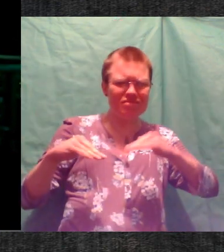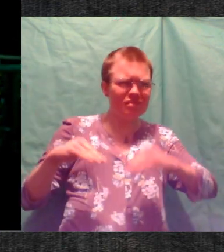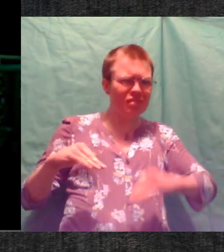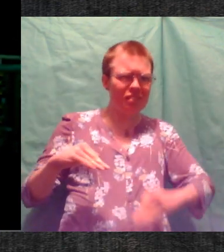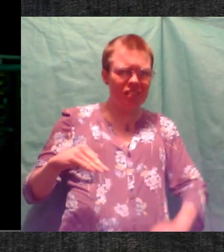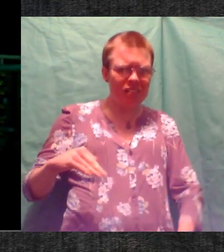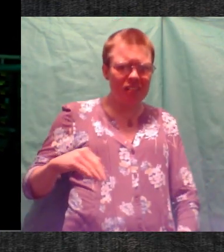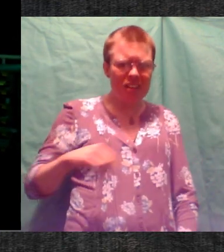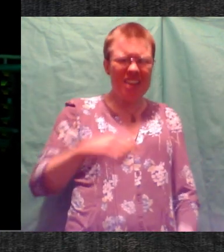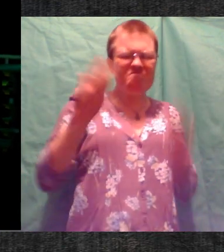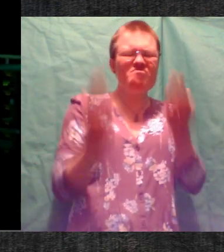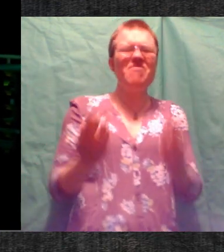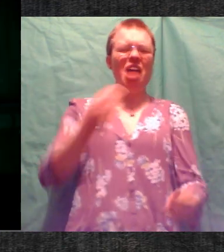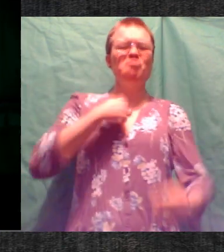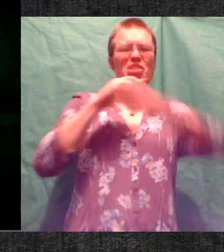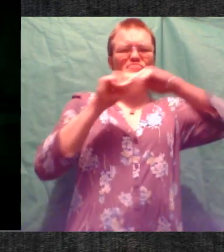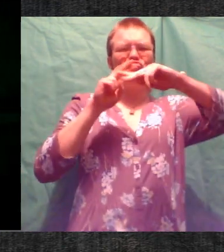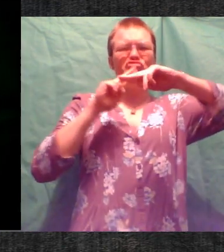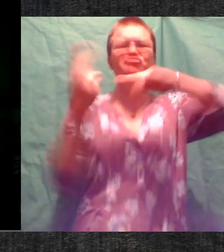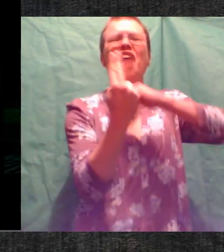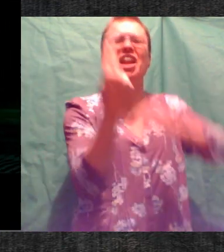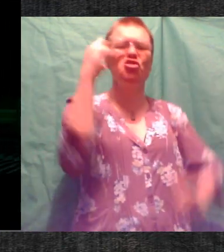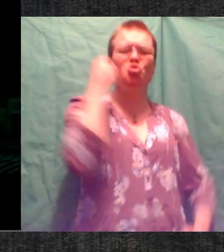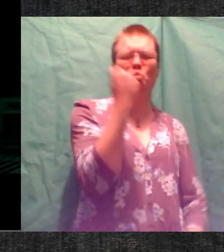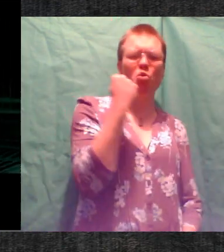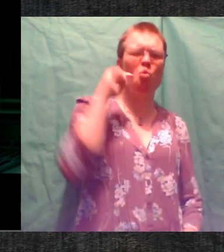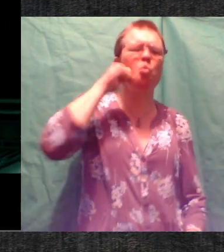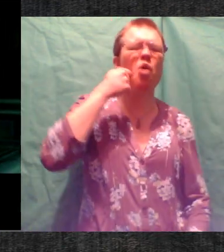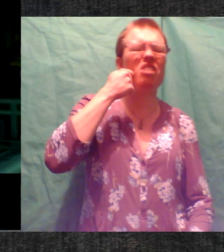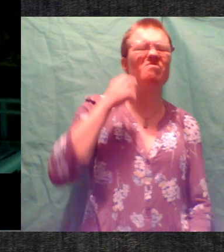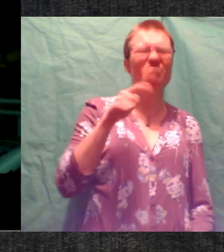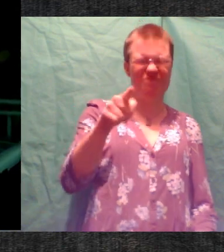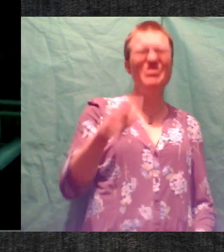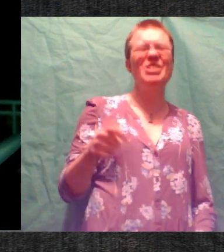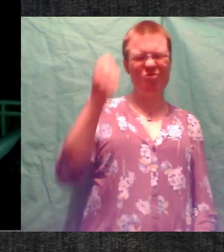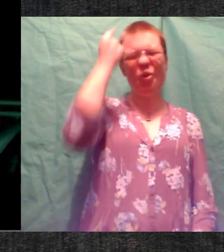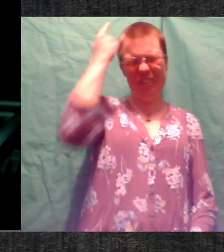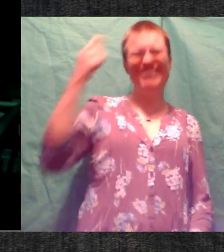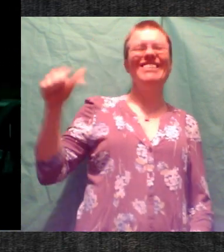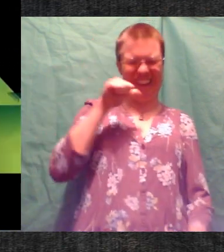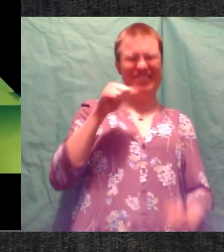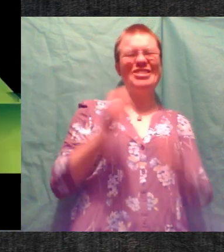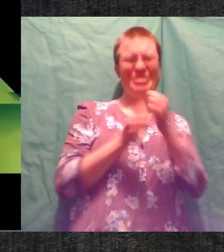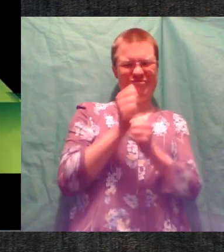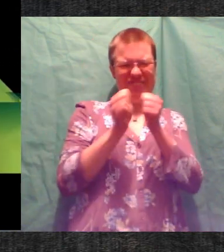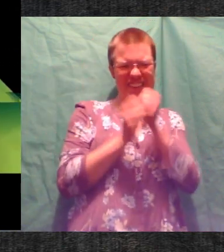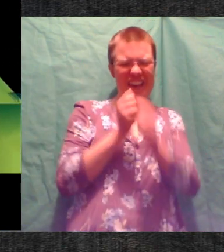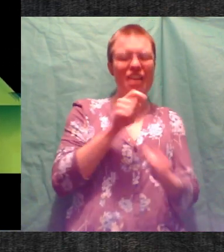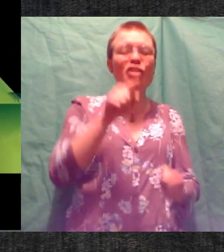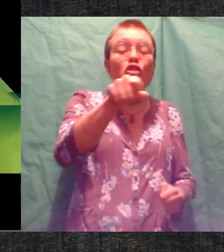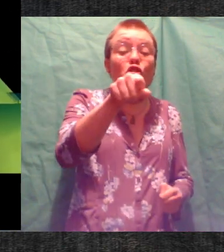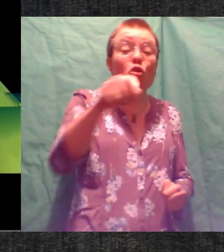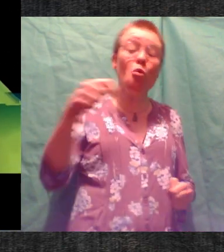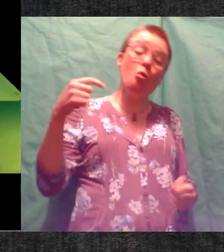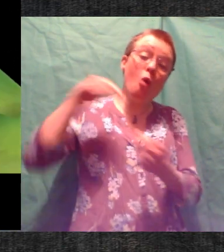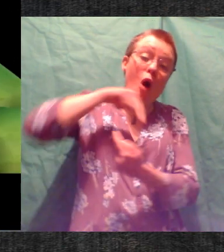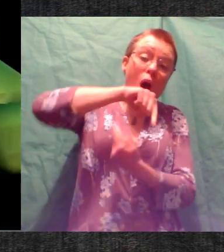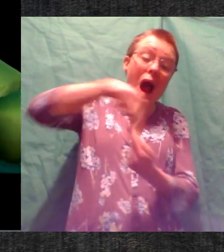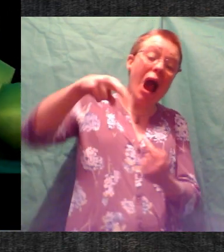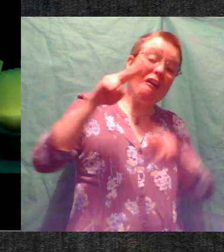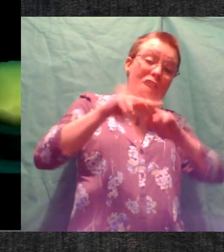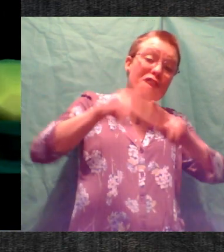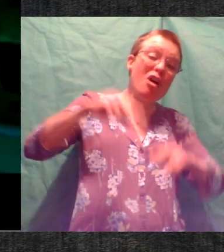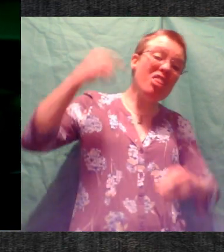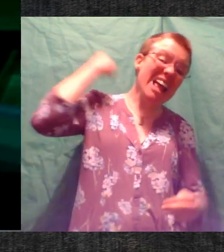I was inferior, and now I'll have my revenge! You should understand me, brother. You killed